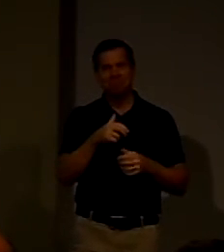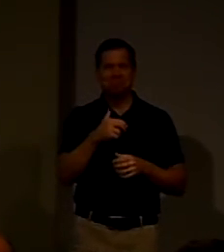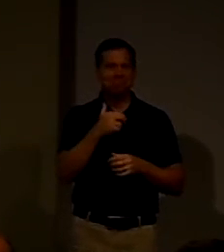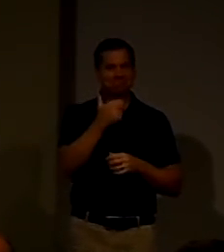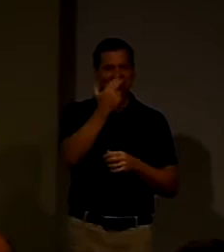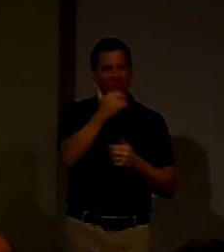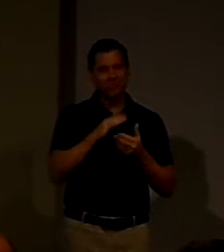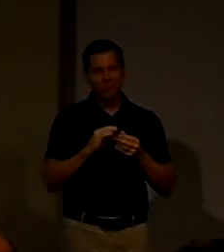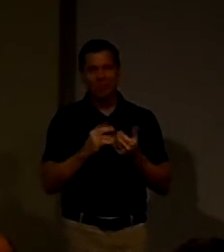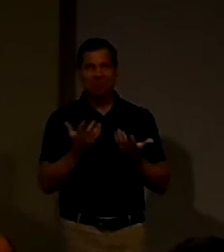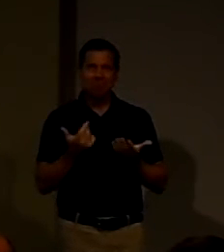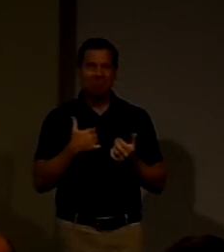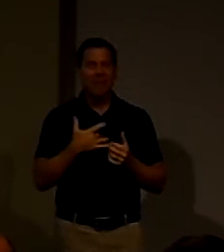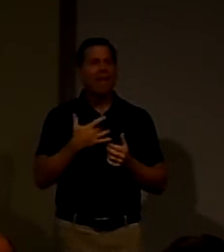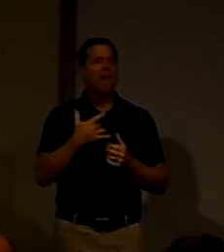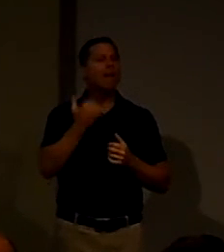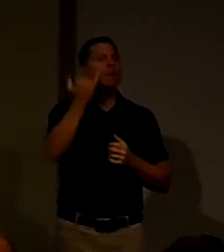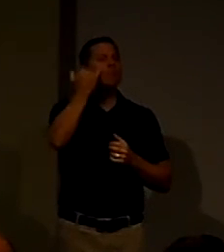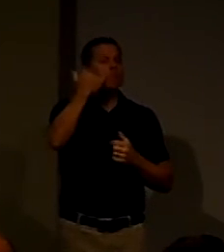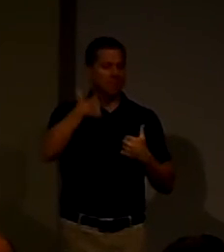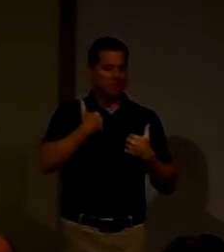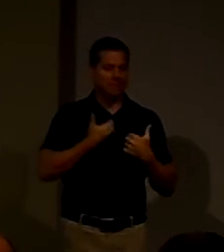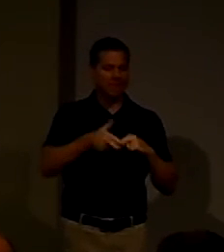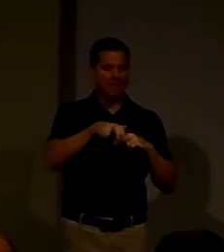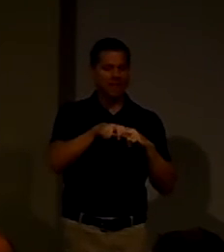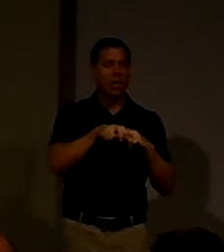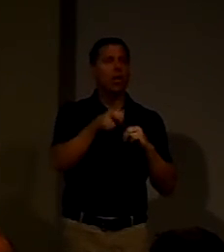think. If I were sitting in front of